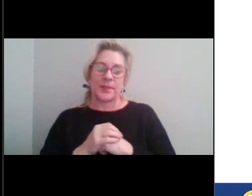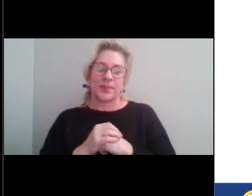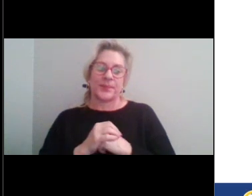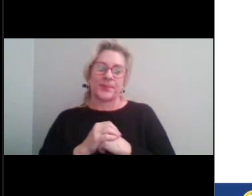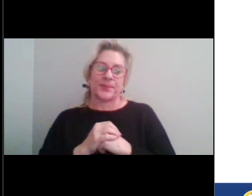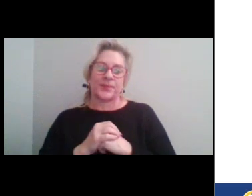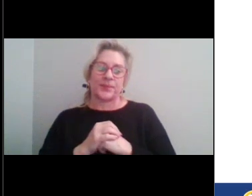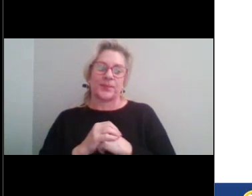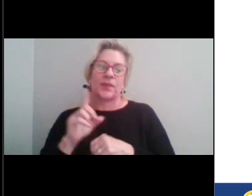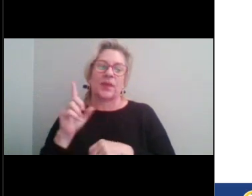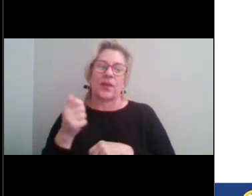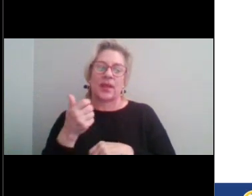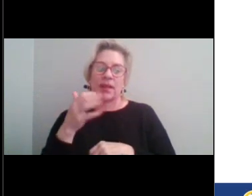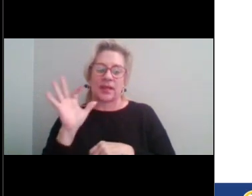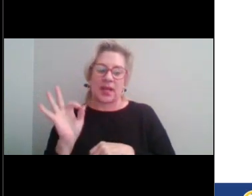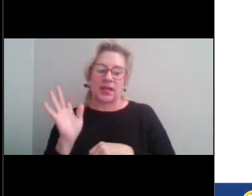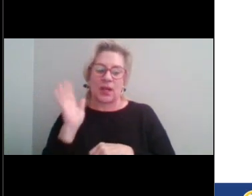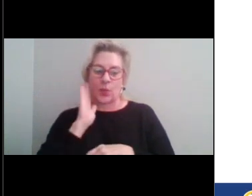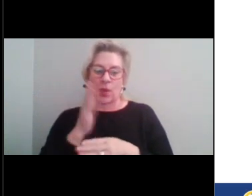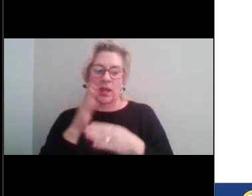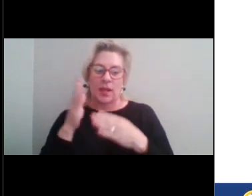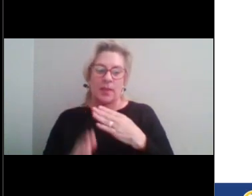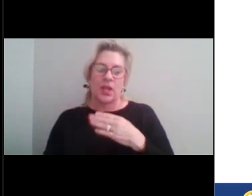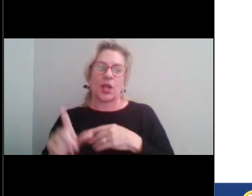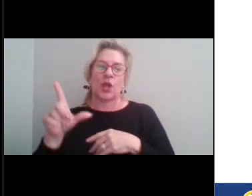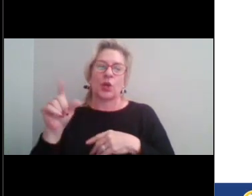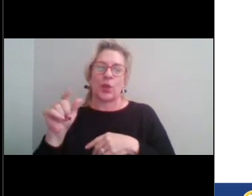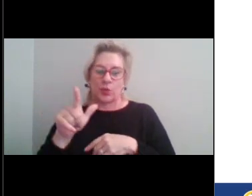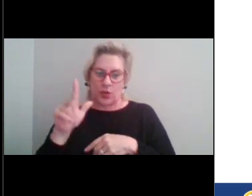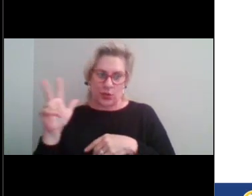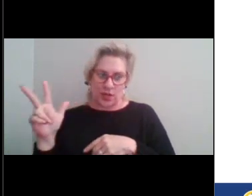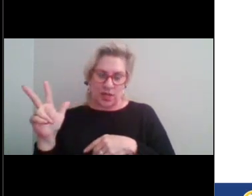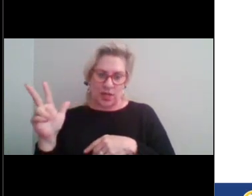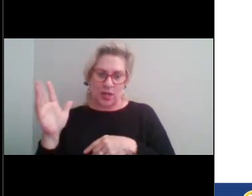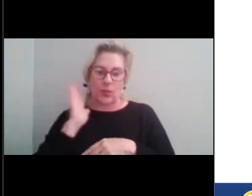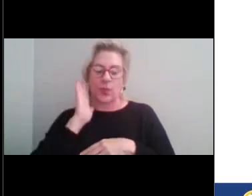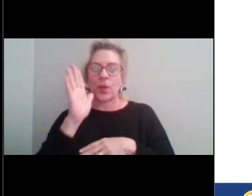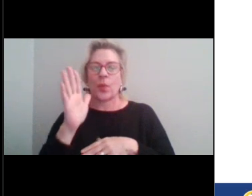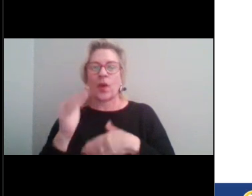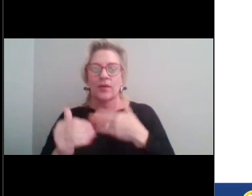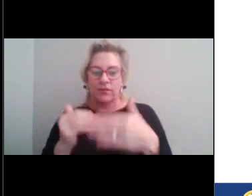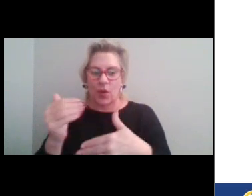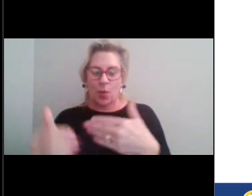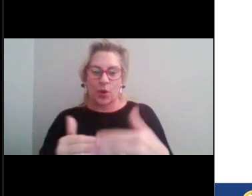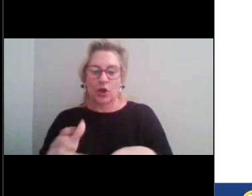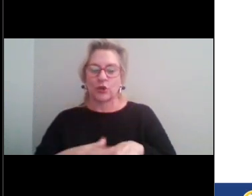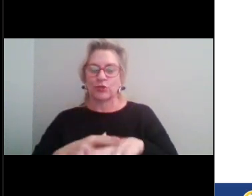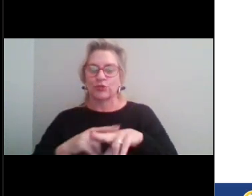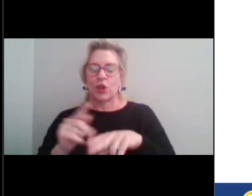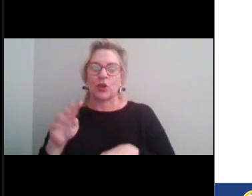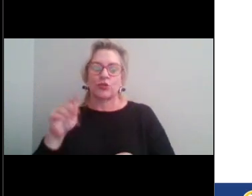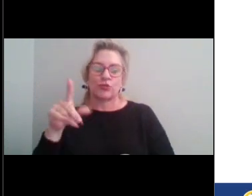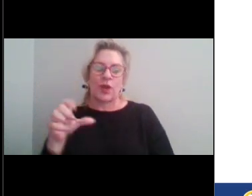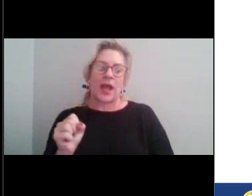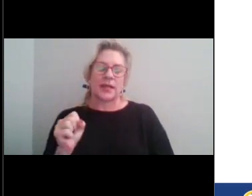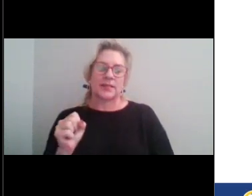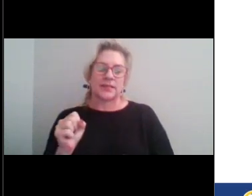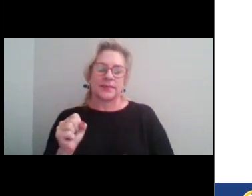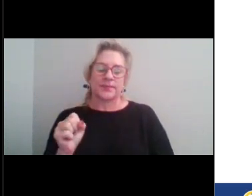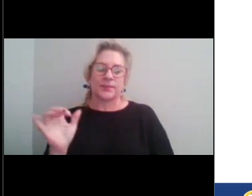the 119, will reach substantial completion in 2023. We will move forward on train set procurement and our track and systems procurement as